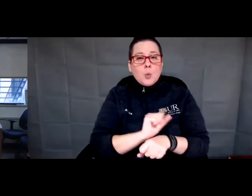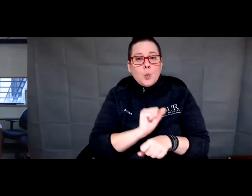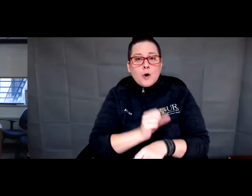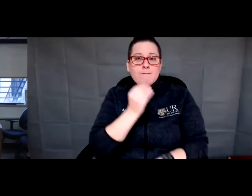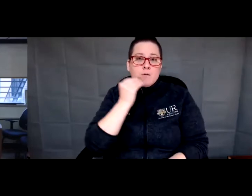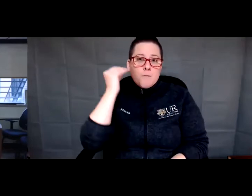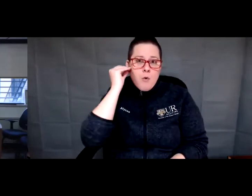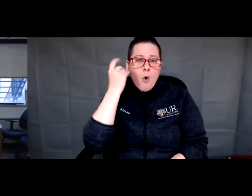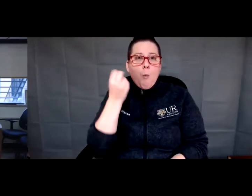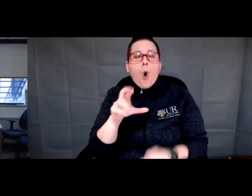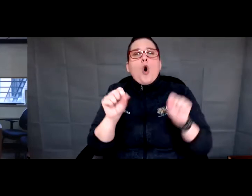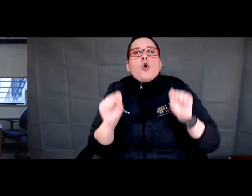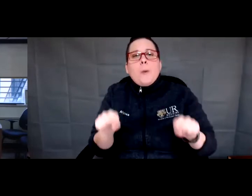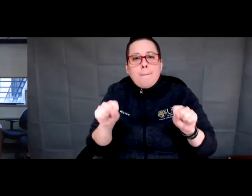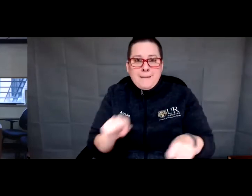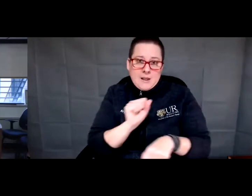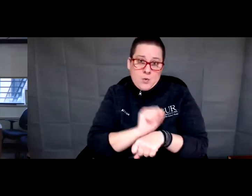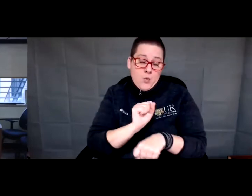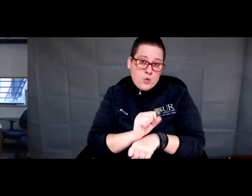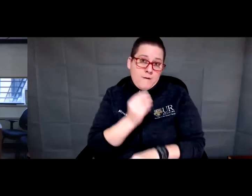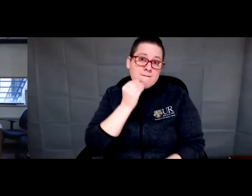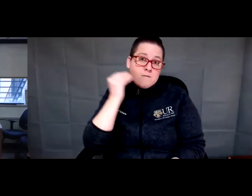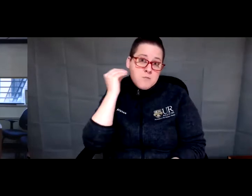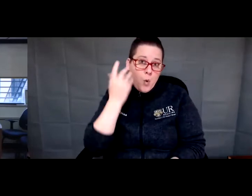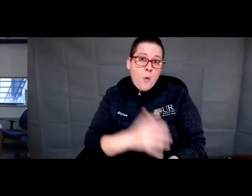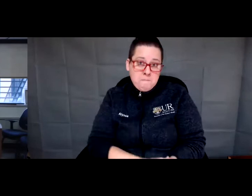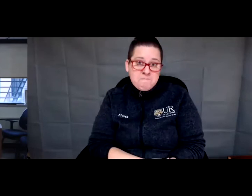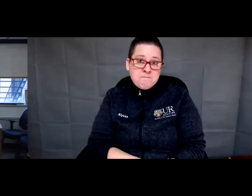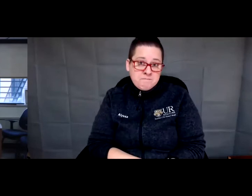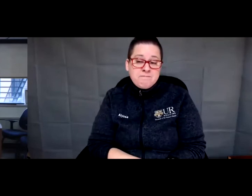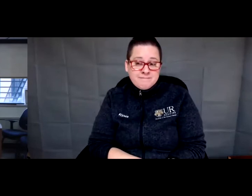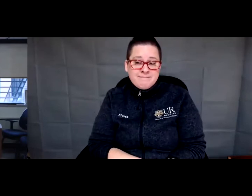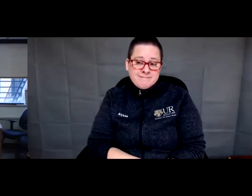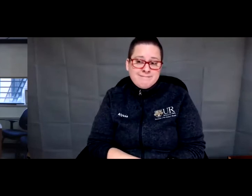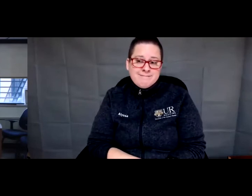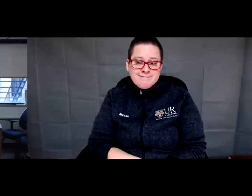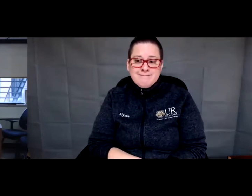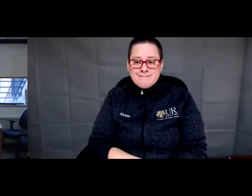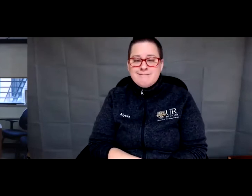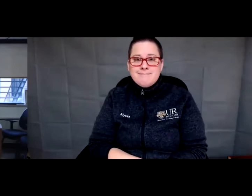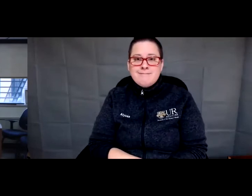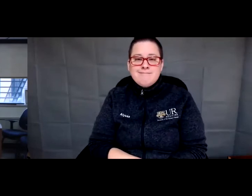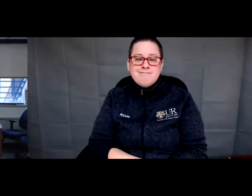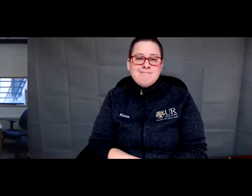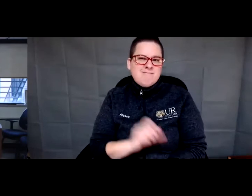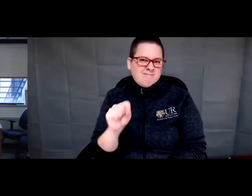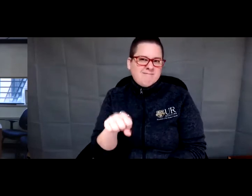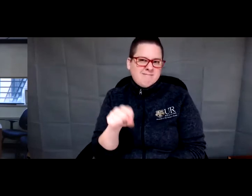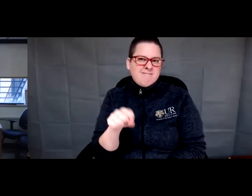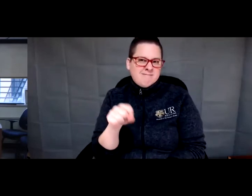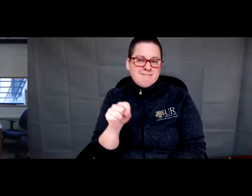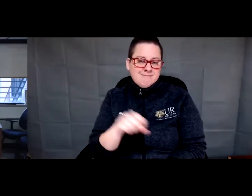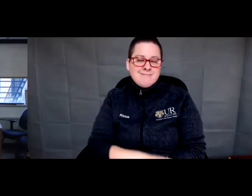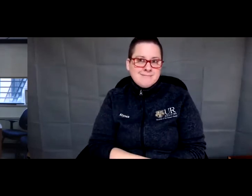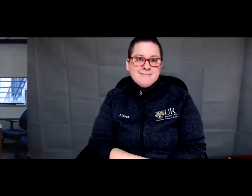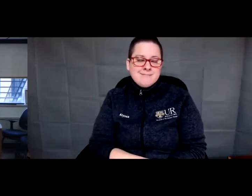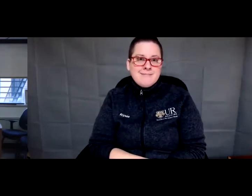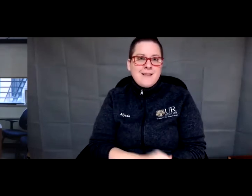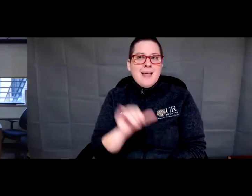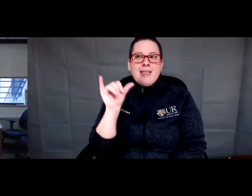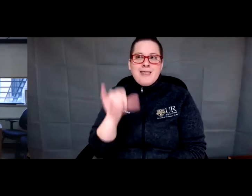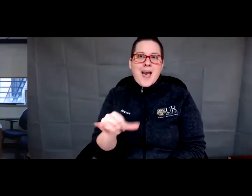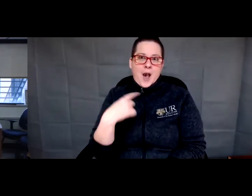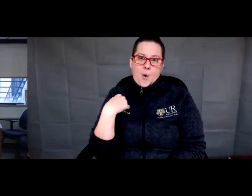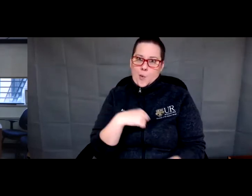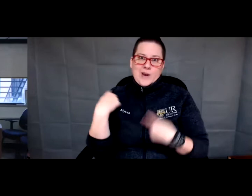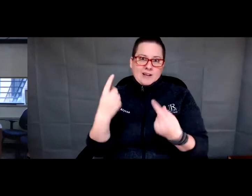certainly something that could be considered for permanent remote work. So certainly is something that we've